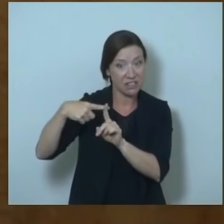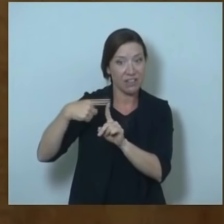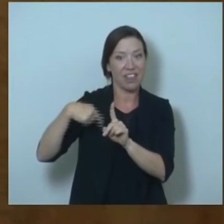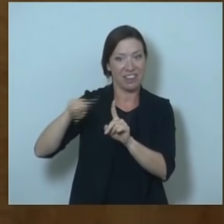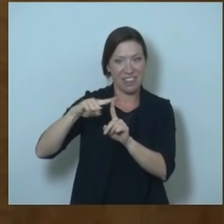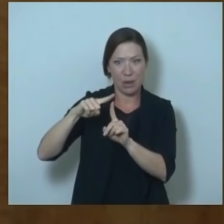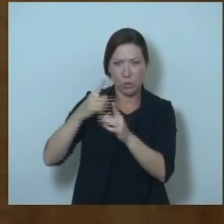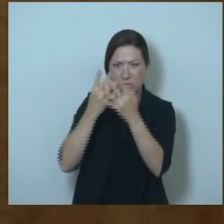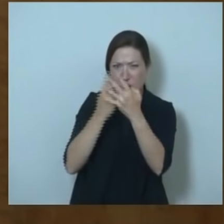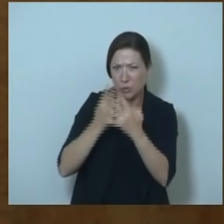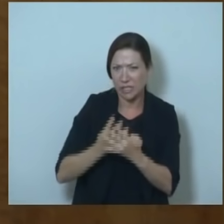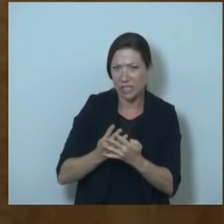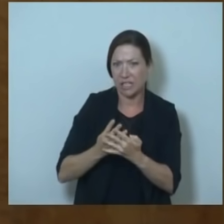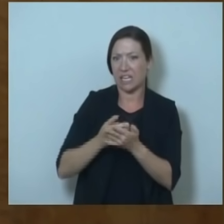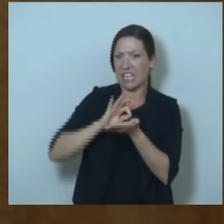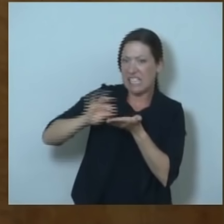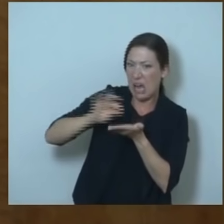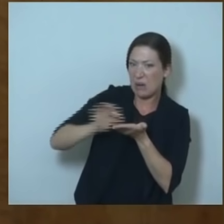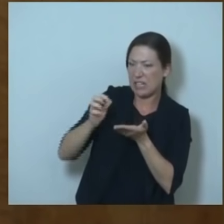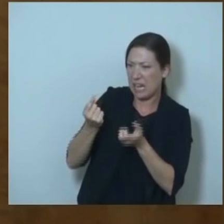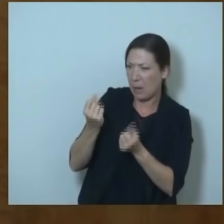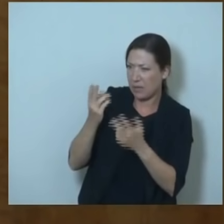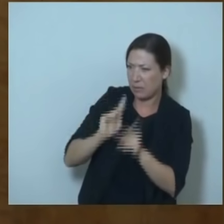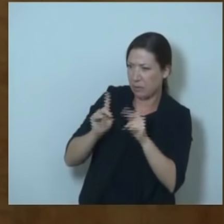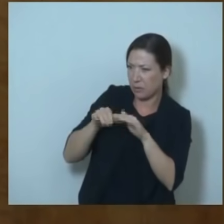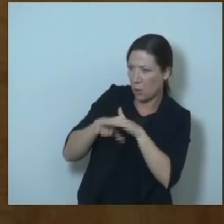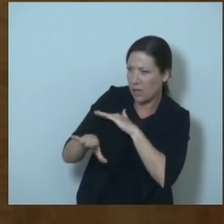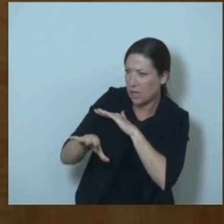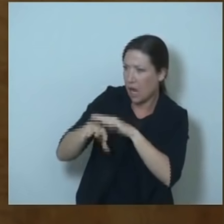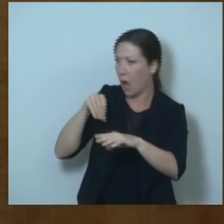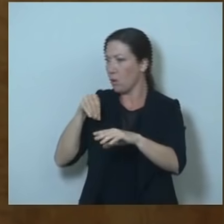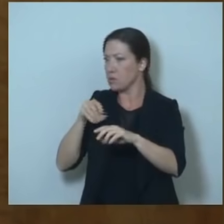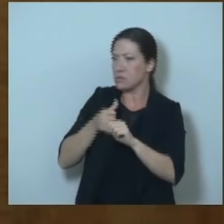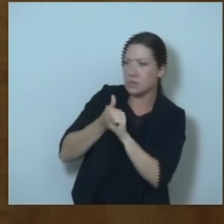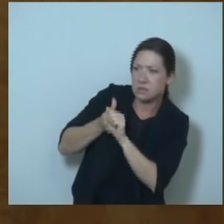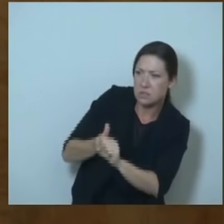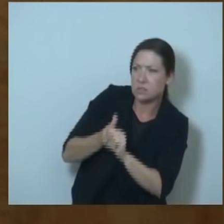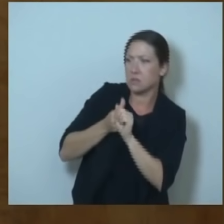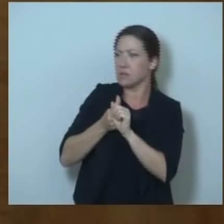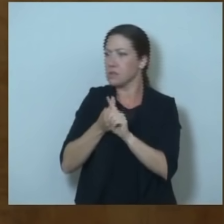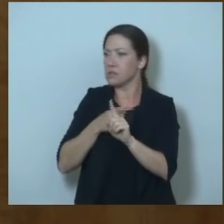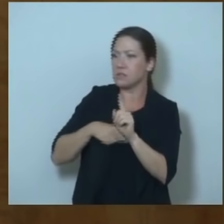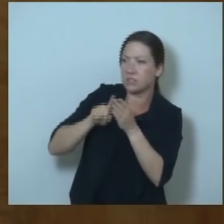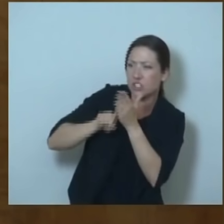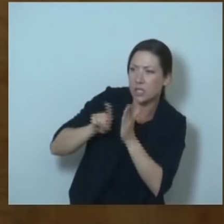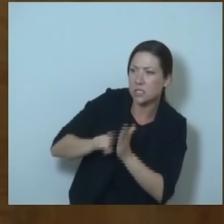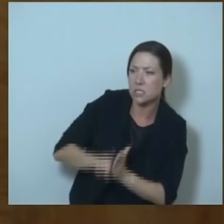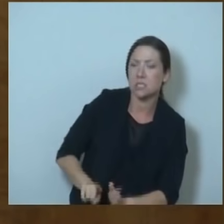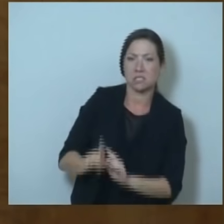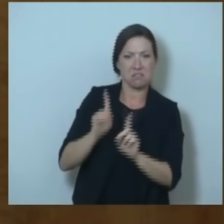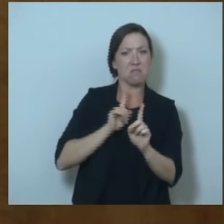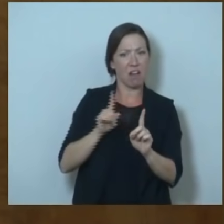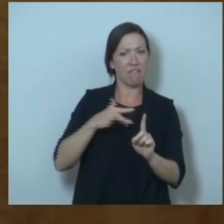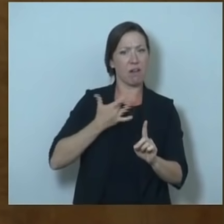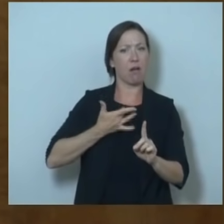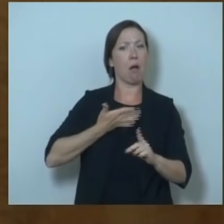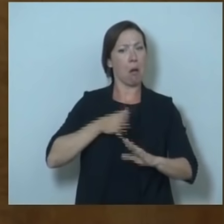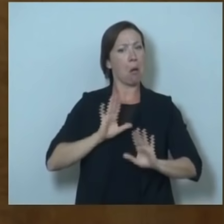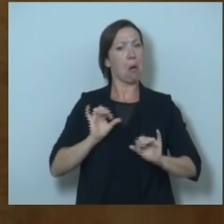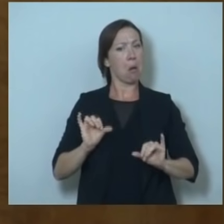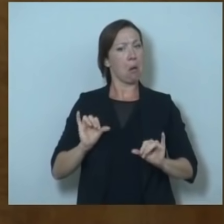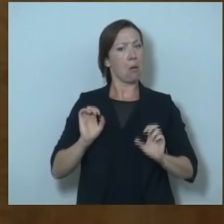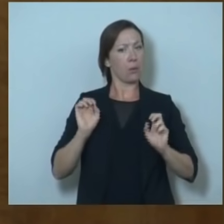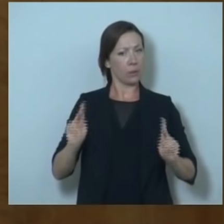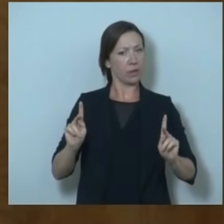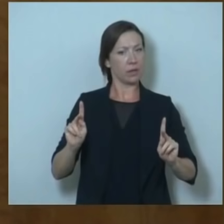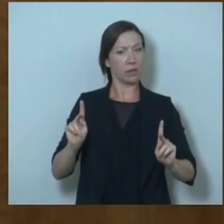coming out to make sure there weren't too many people in the store. That reassured me. People even in line were, on the way out were